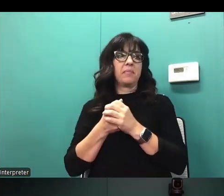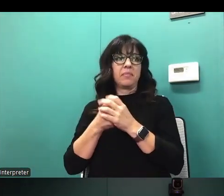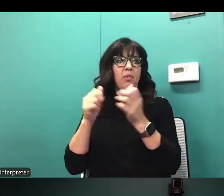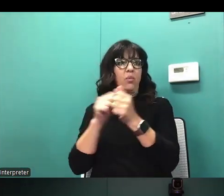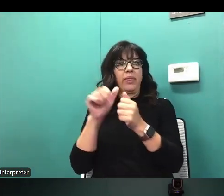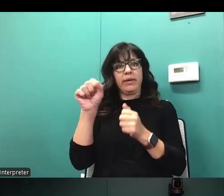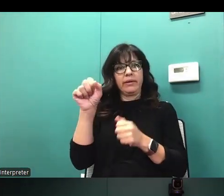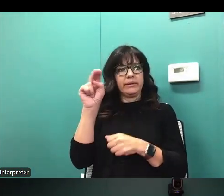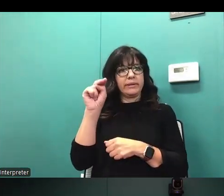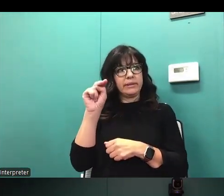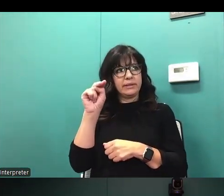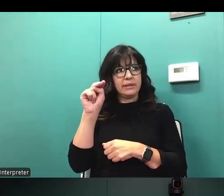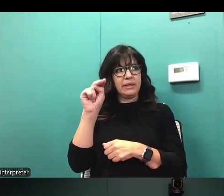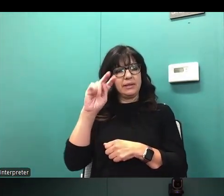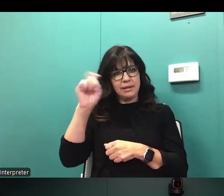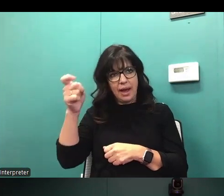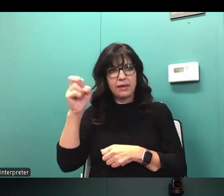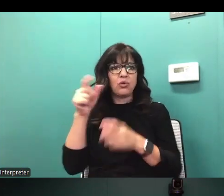syntax or the grammatical structure.